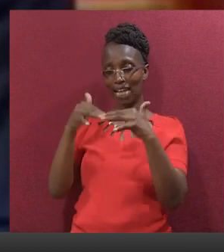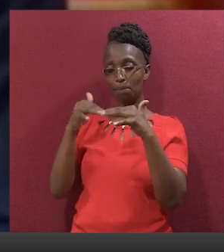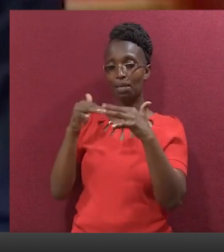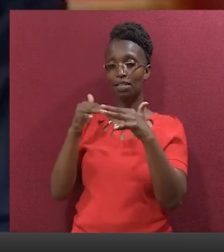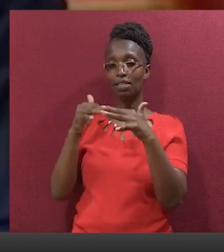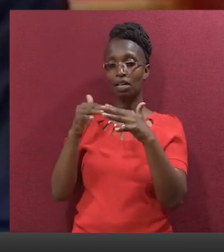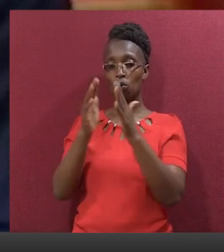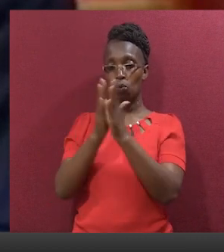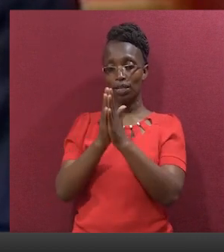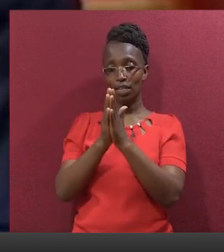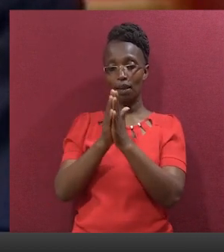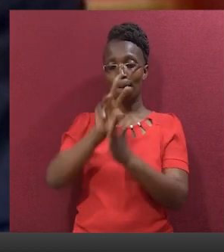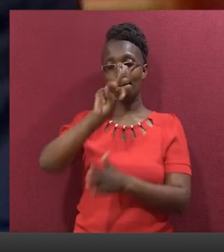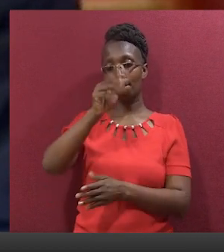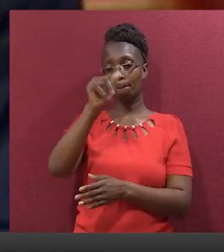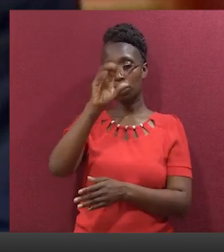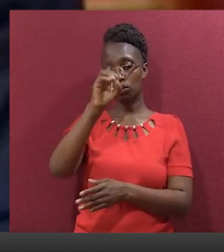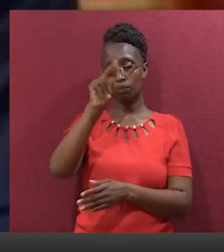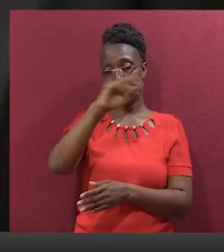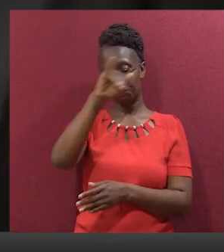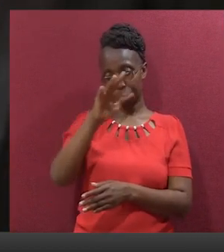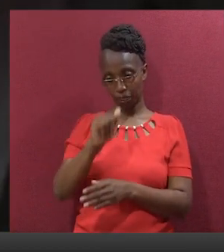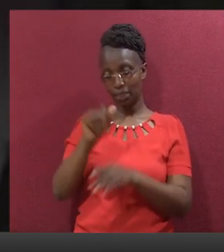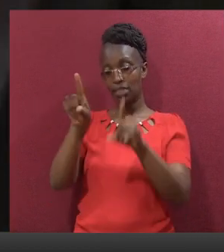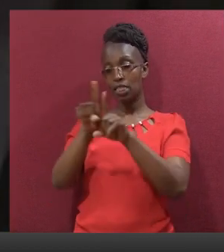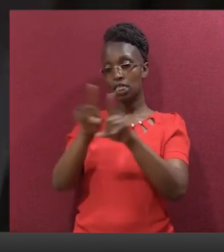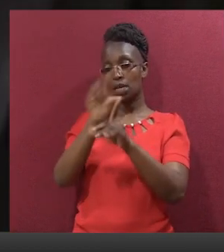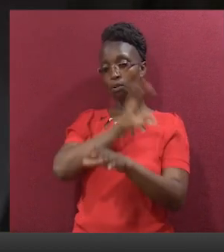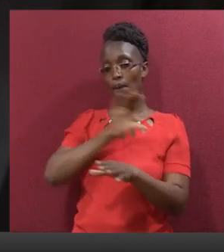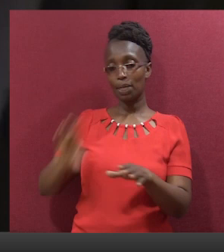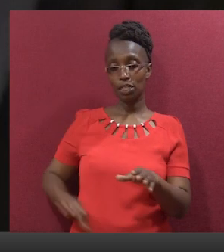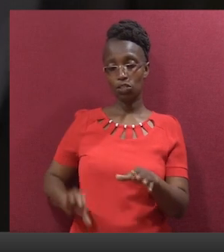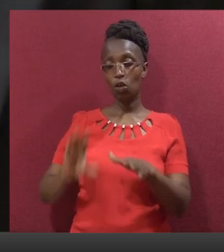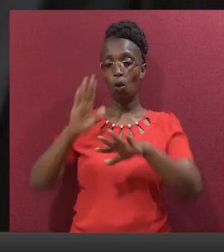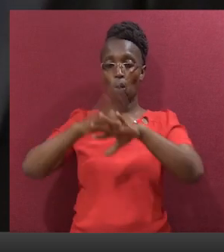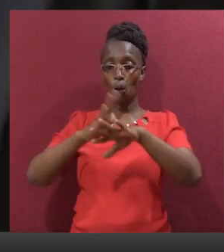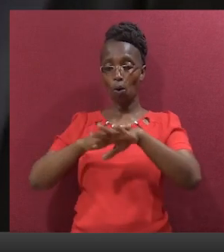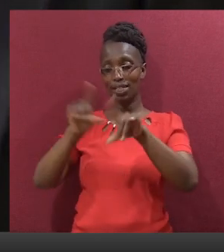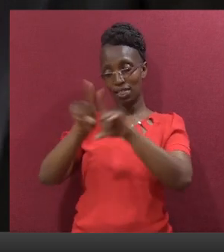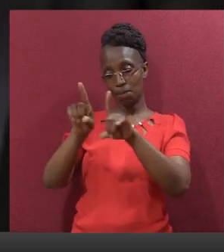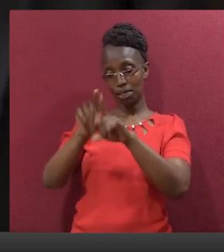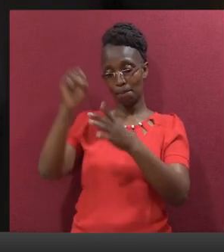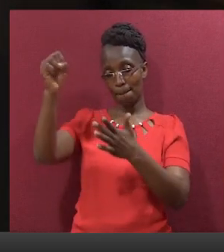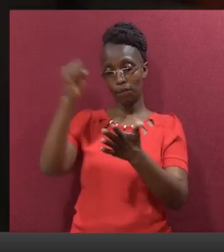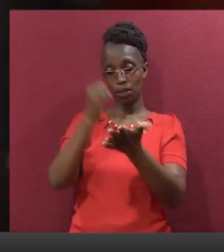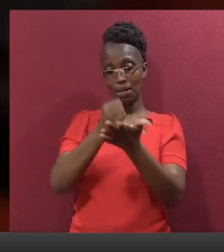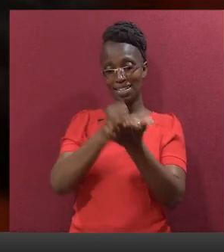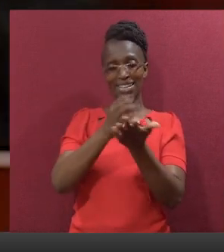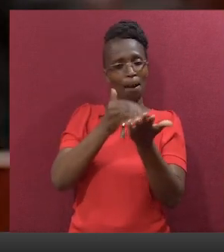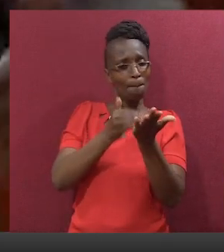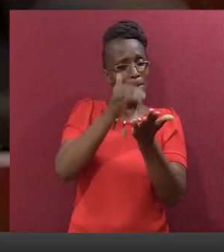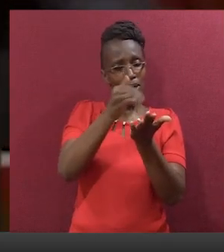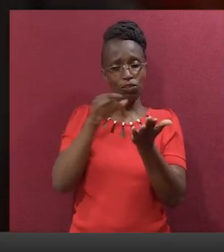an indictment on Ms. Peninah Malonza. This committee, the committee on appointment, while we